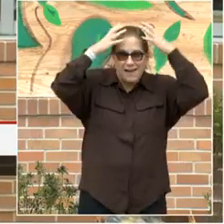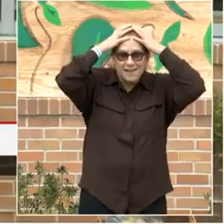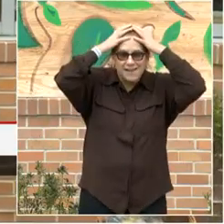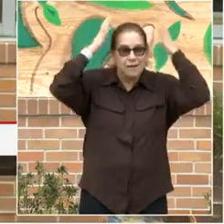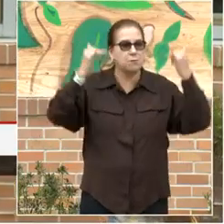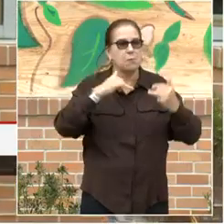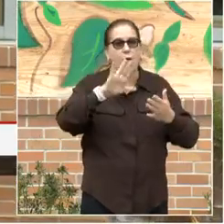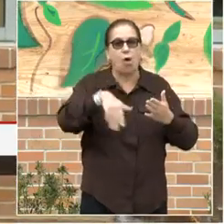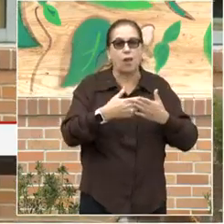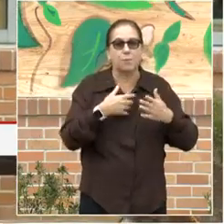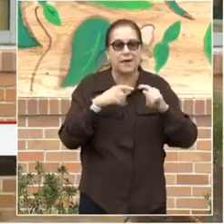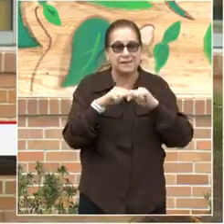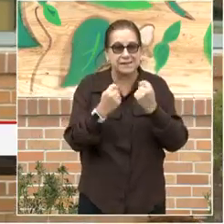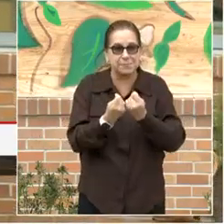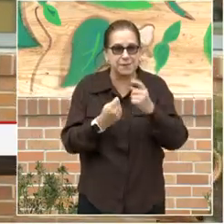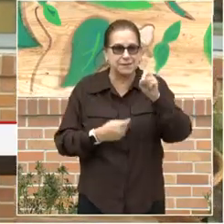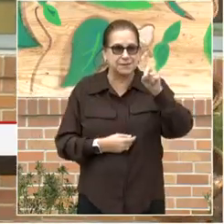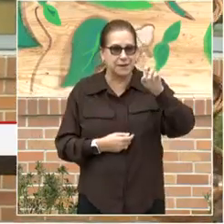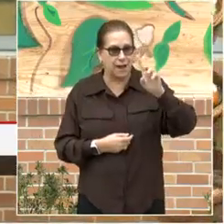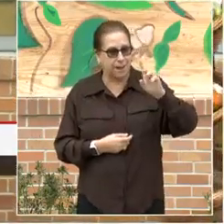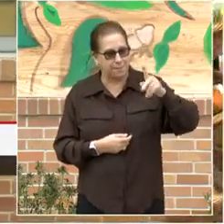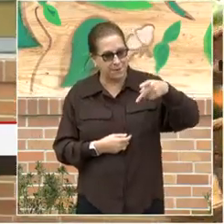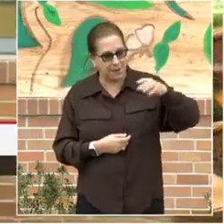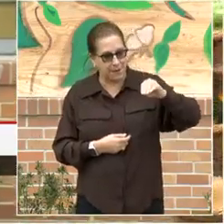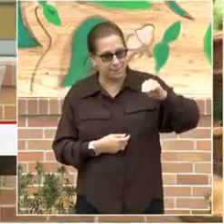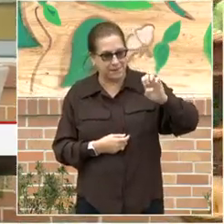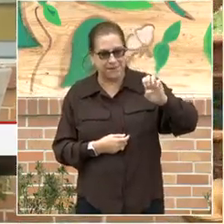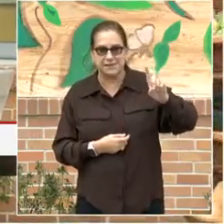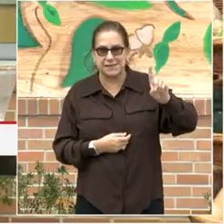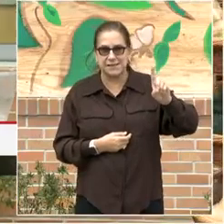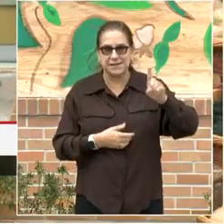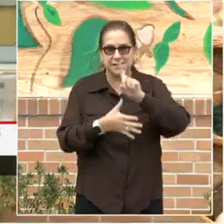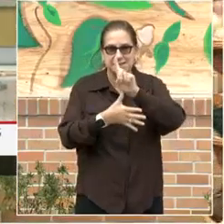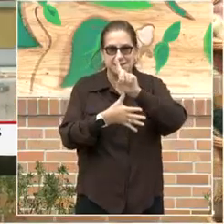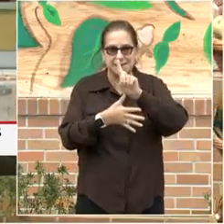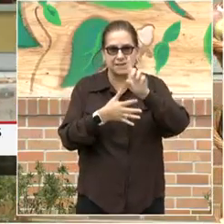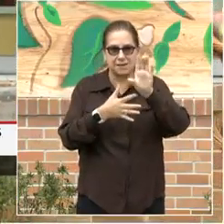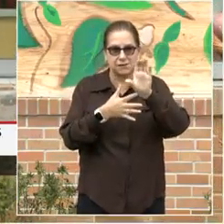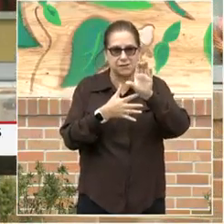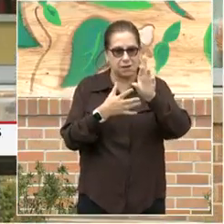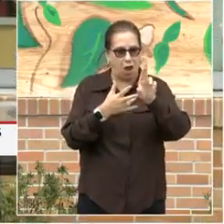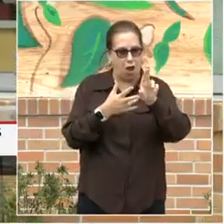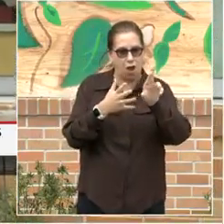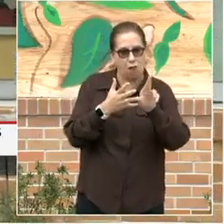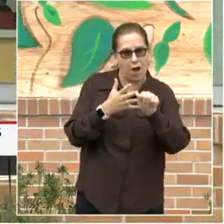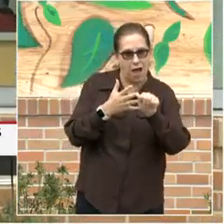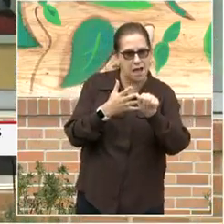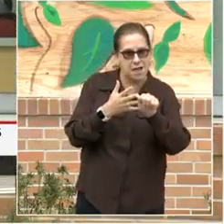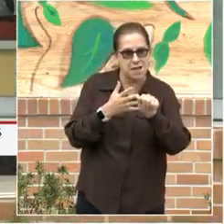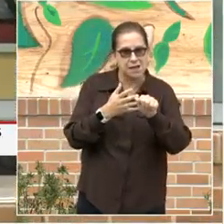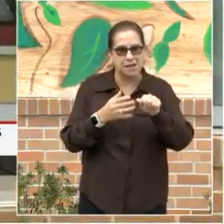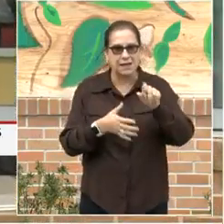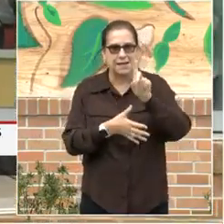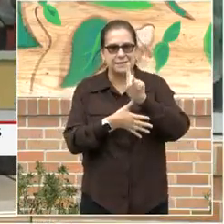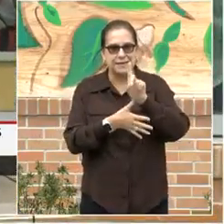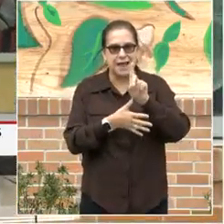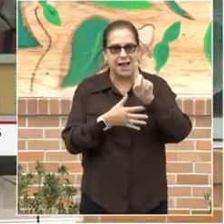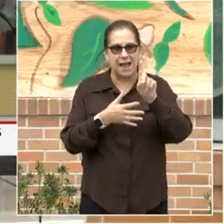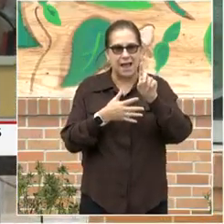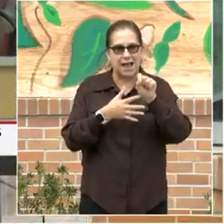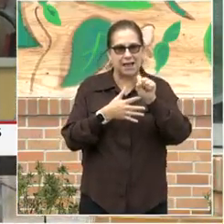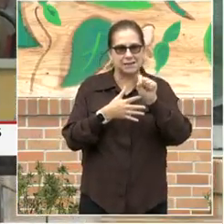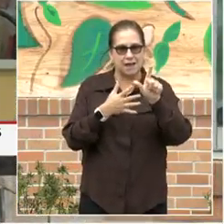from DENPED to DCRA to DSLBD. Give them a big round of applause for seeing this